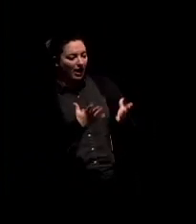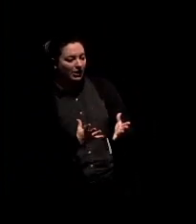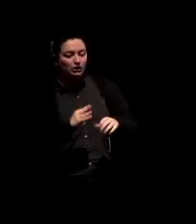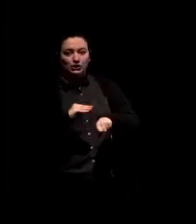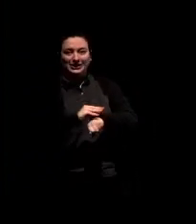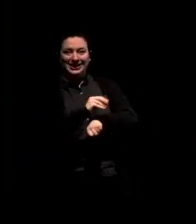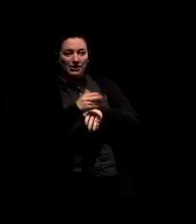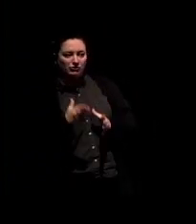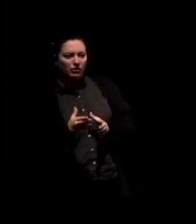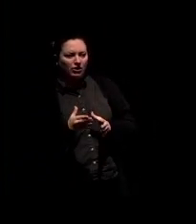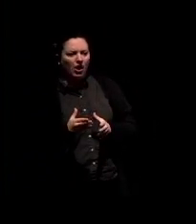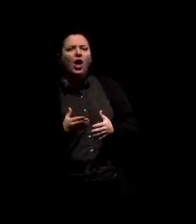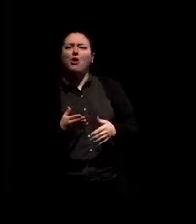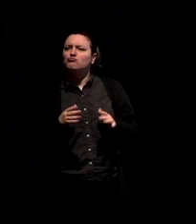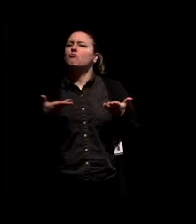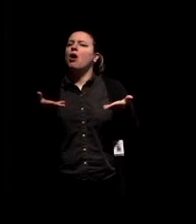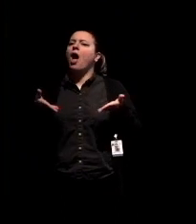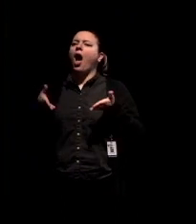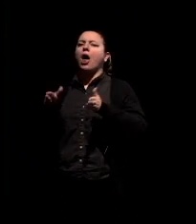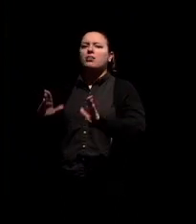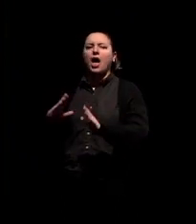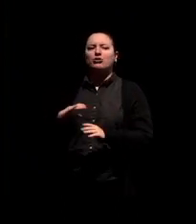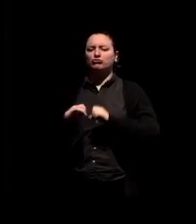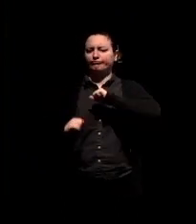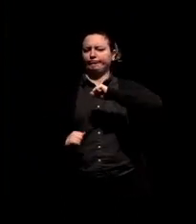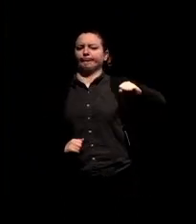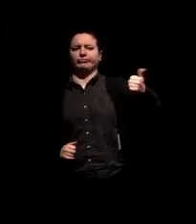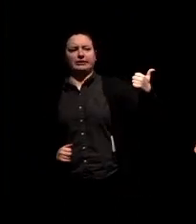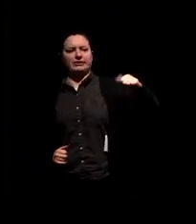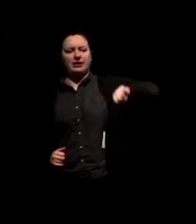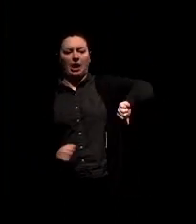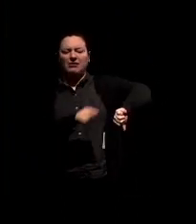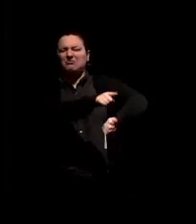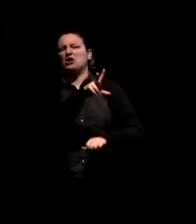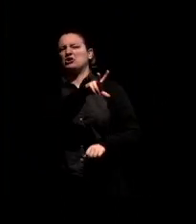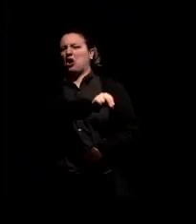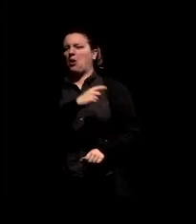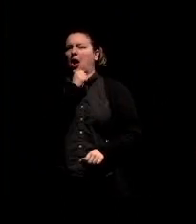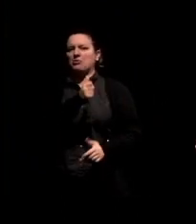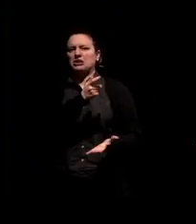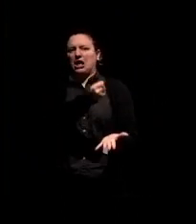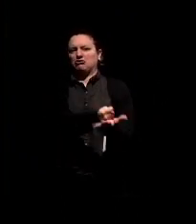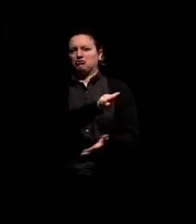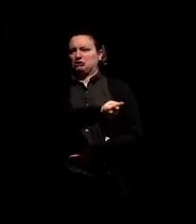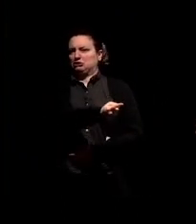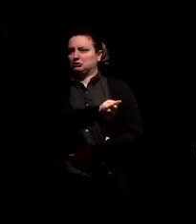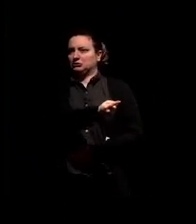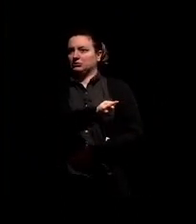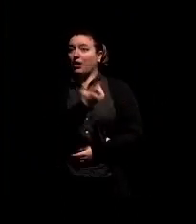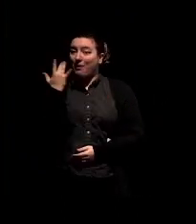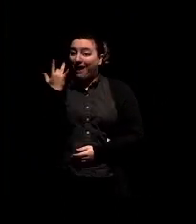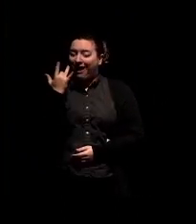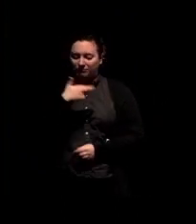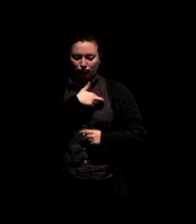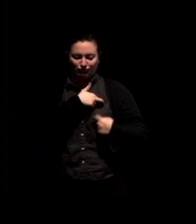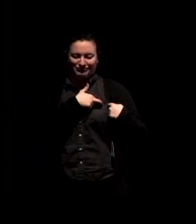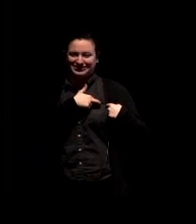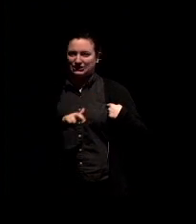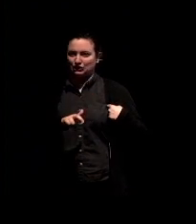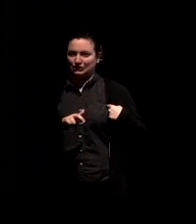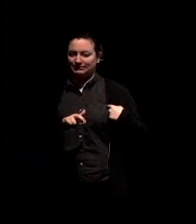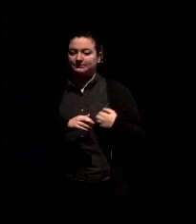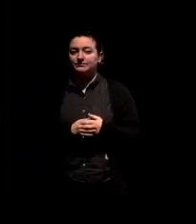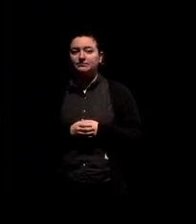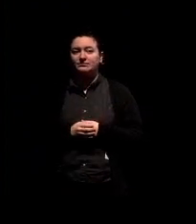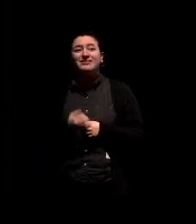patients based off of their religion or closely held beliefs. So someone can deny, a counselor could deny an LGBTQ